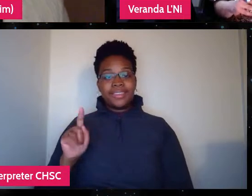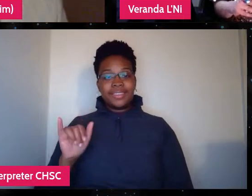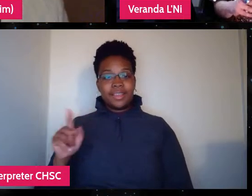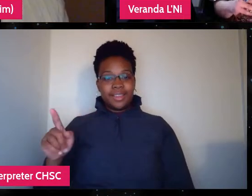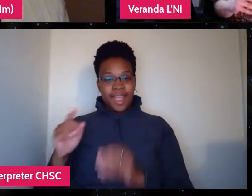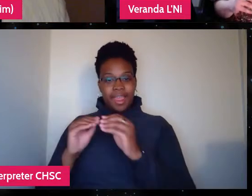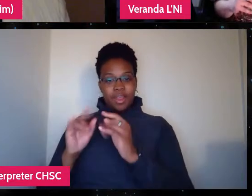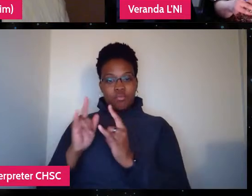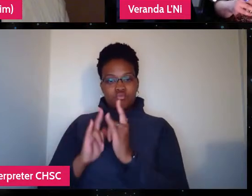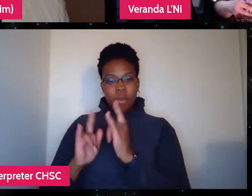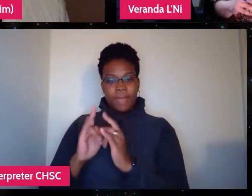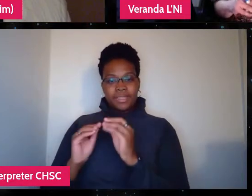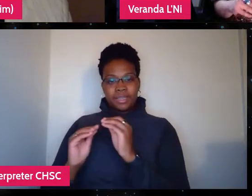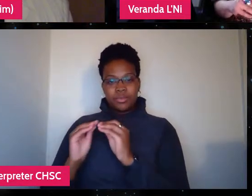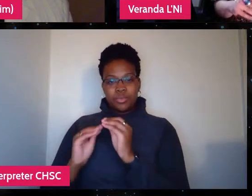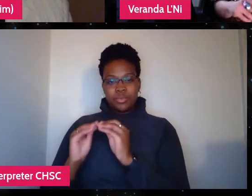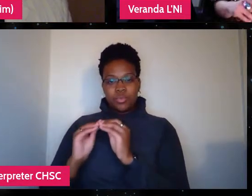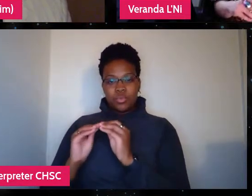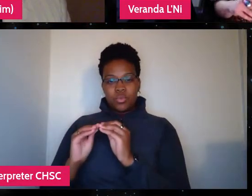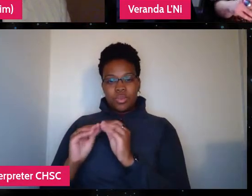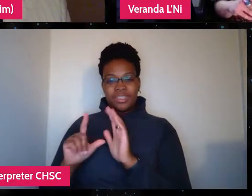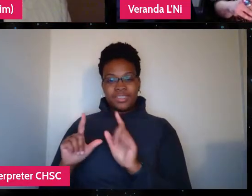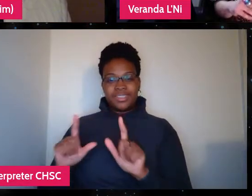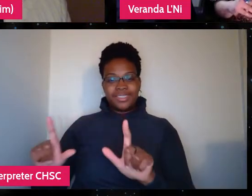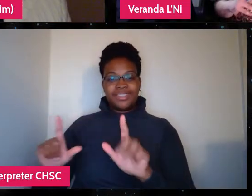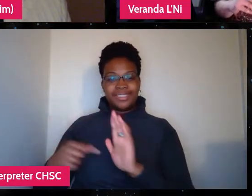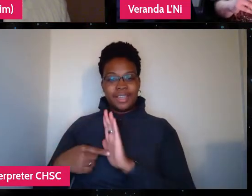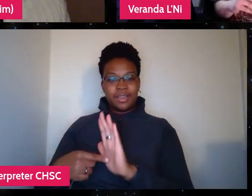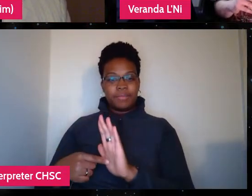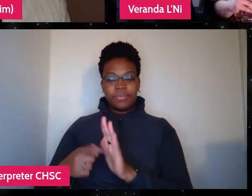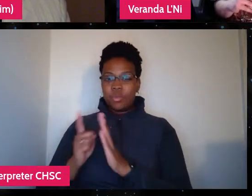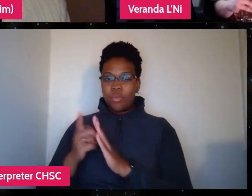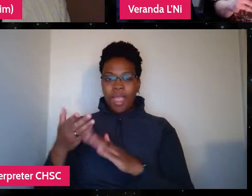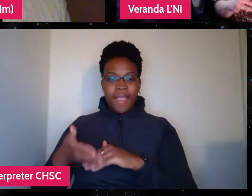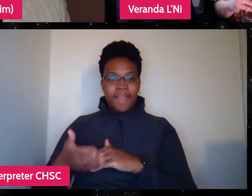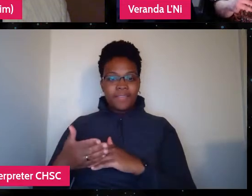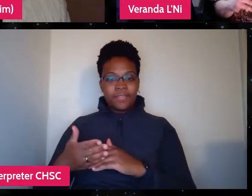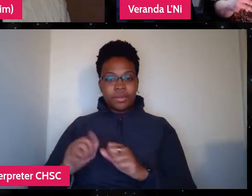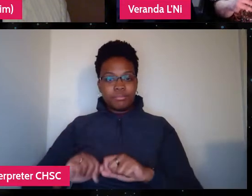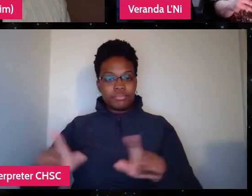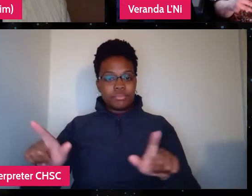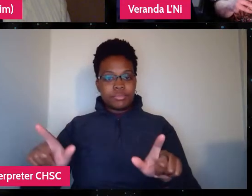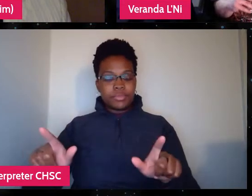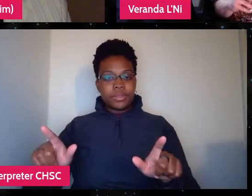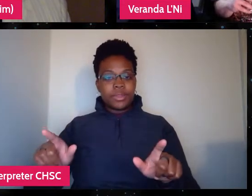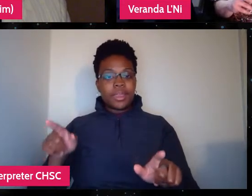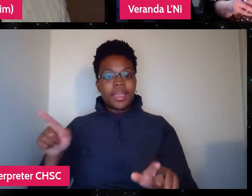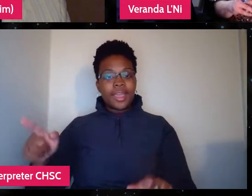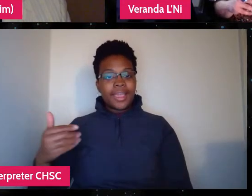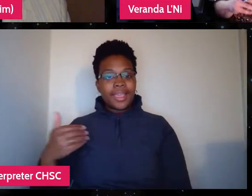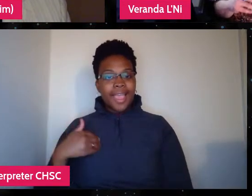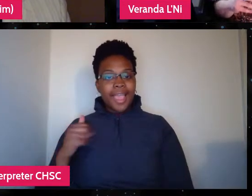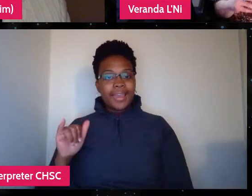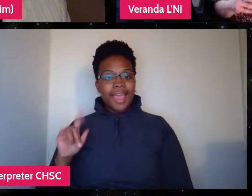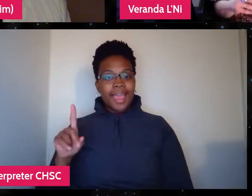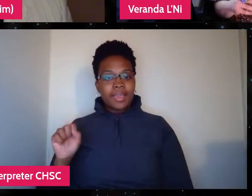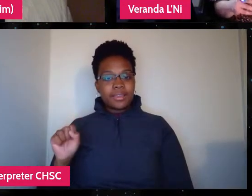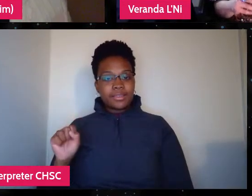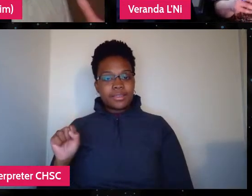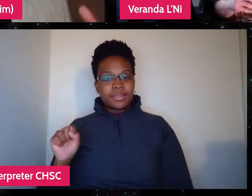a romantic scene where they kissed. And right after that came out, it came out, you know, that he had AIDS.